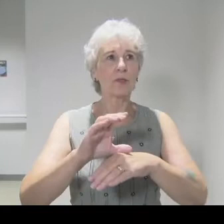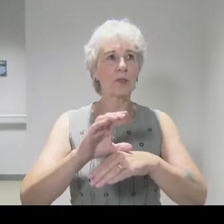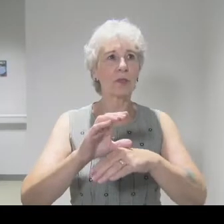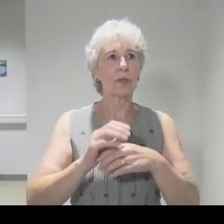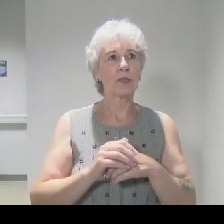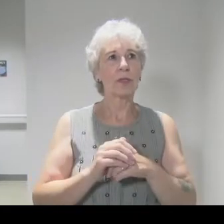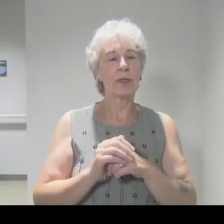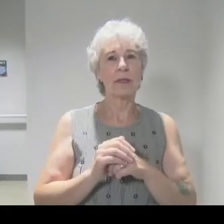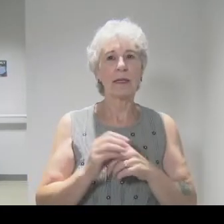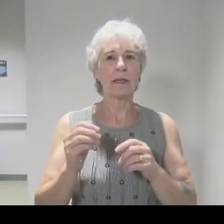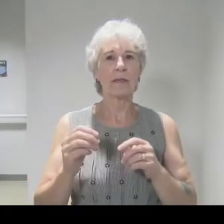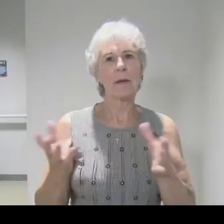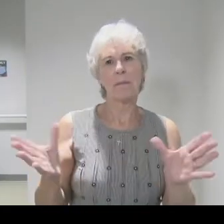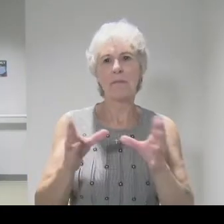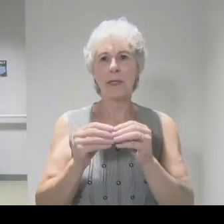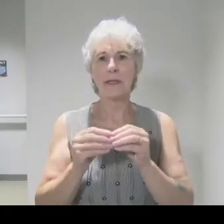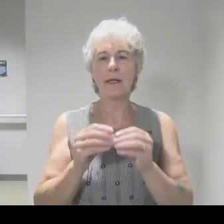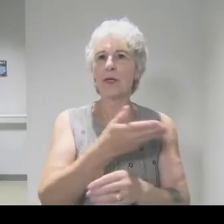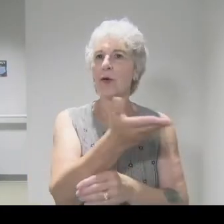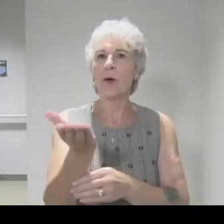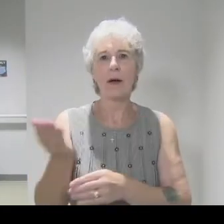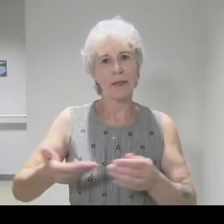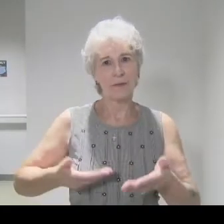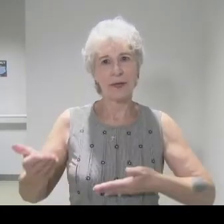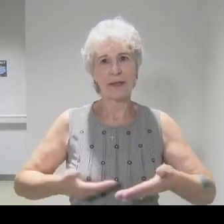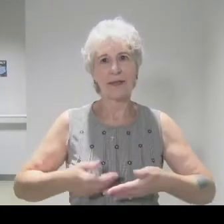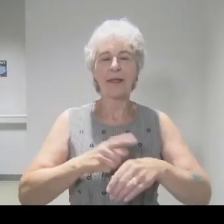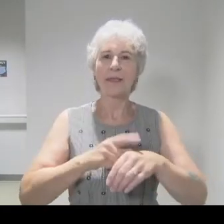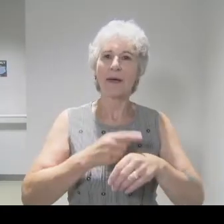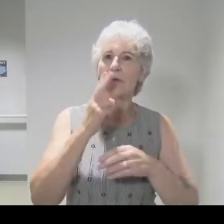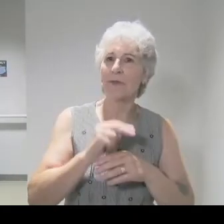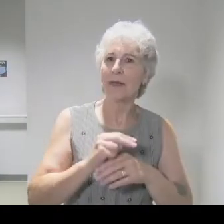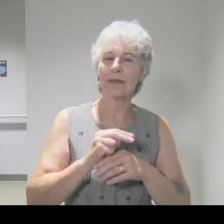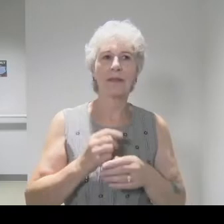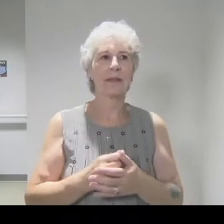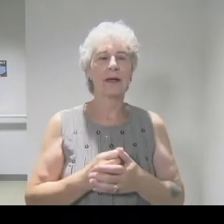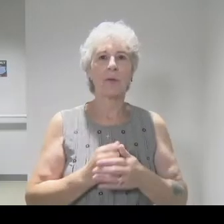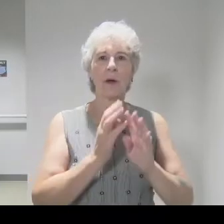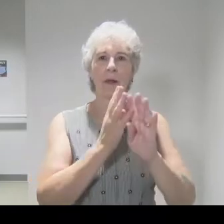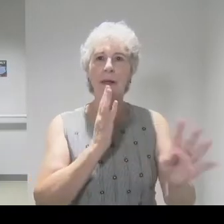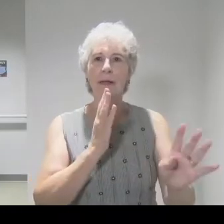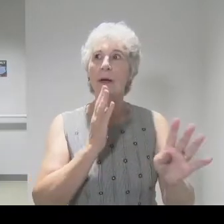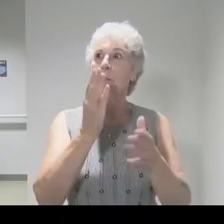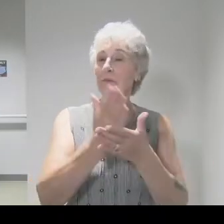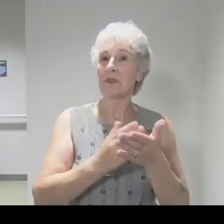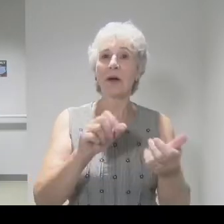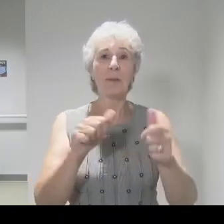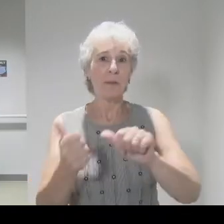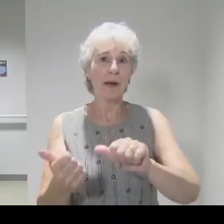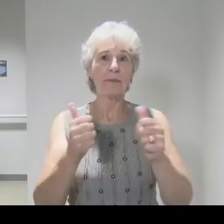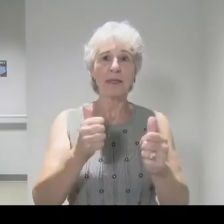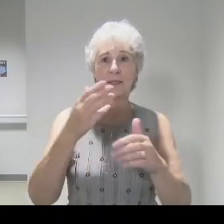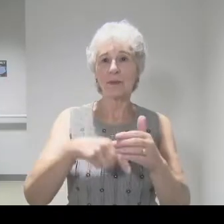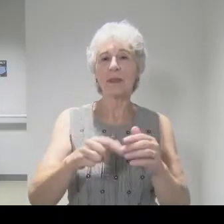we call Encounter, and you are all invited to come. It's going to be a time of fun. I think we're lining up some baptisms to be done in the lake as